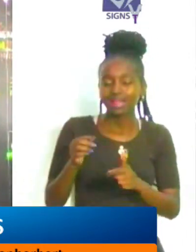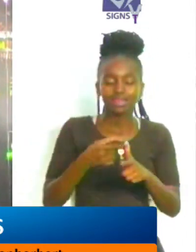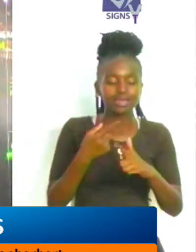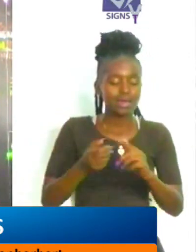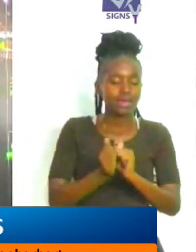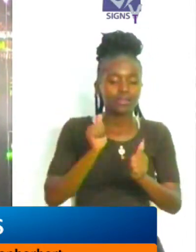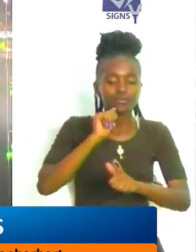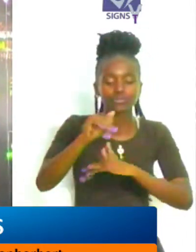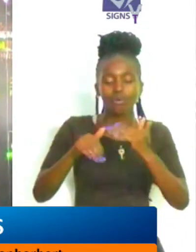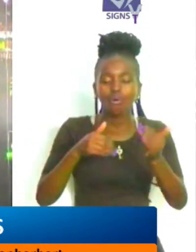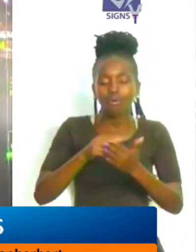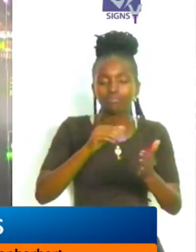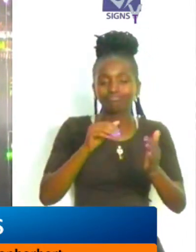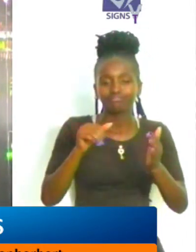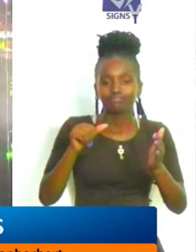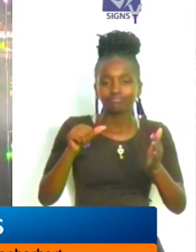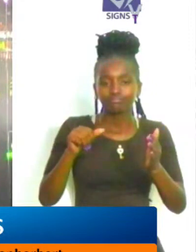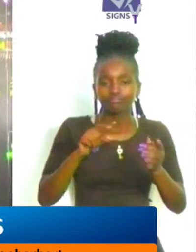scores.